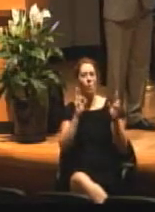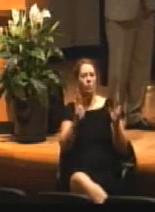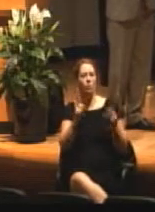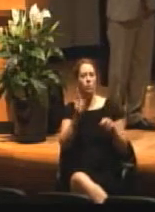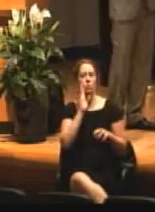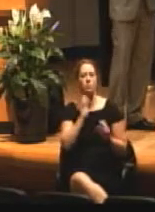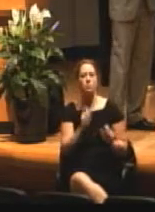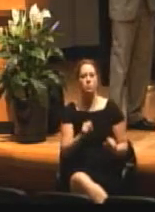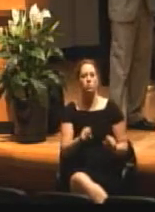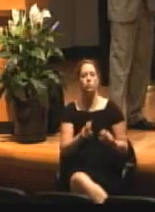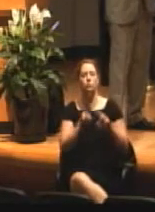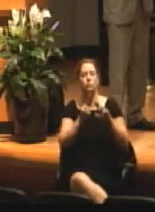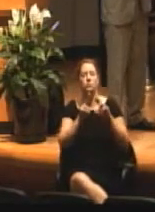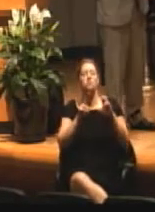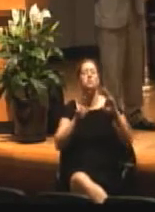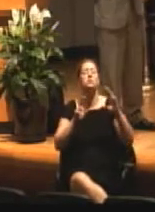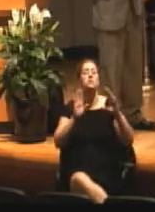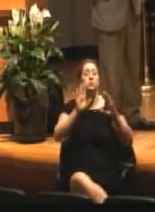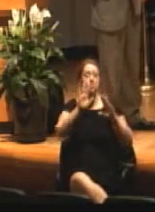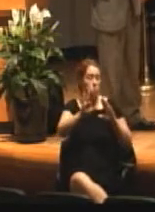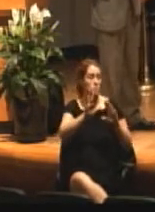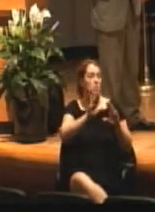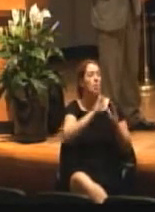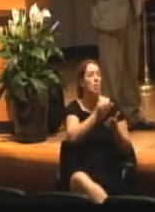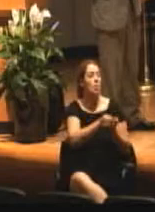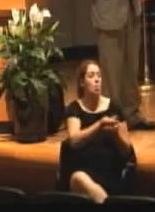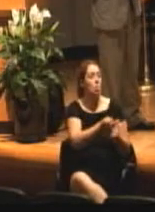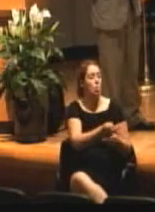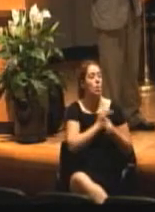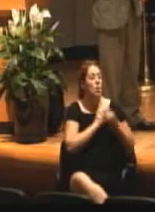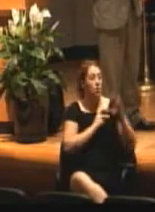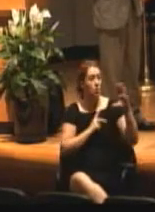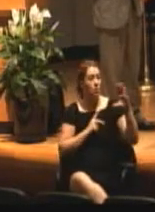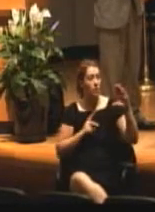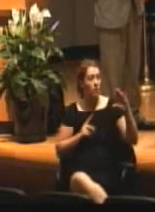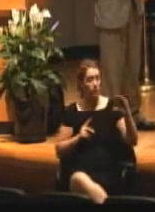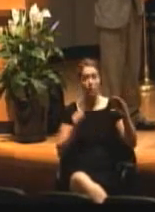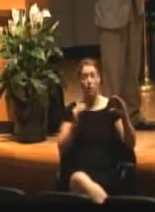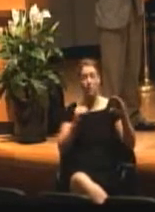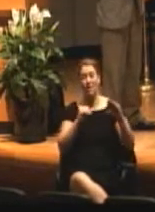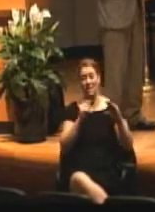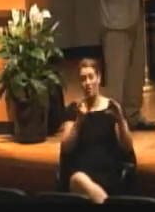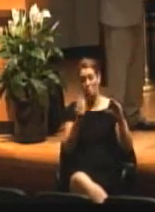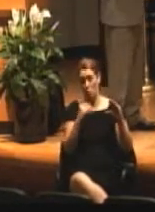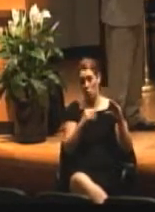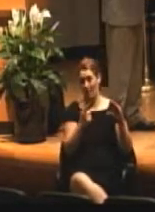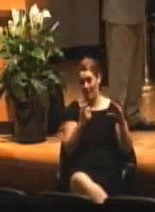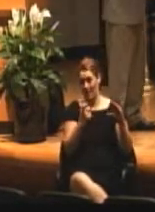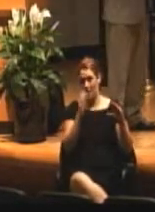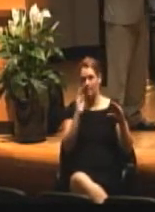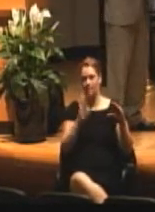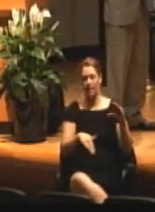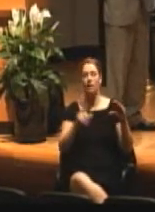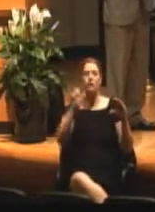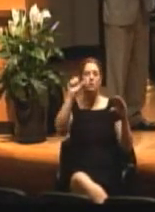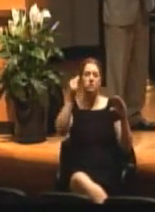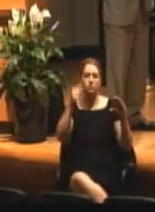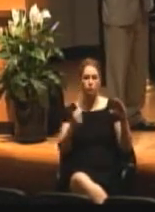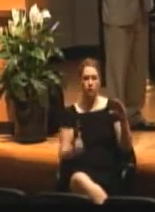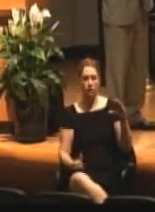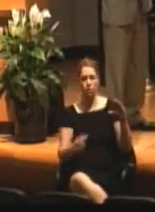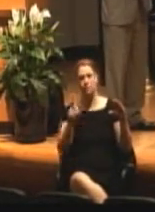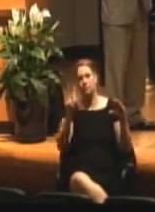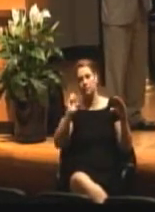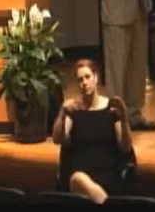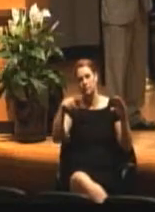Typically, that requires getting a new appraisal and sending it into the bank, and they'll go ahead and work with you on that. You always have to have good pay history on everything,